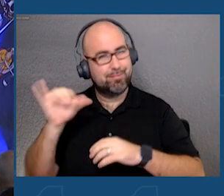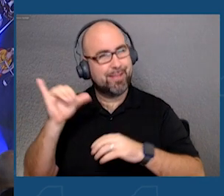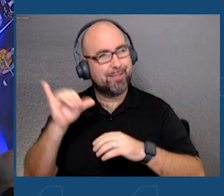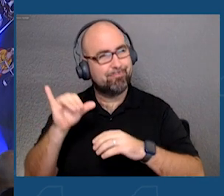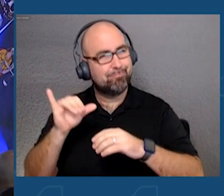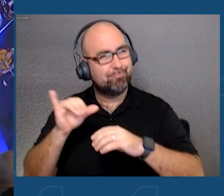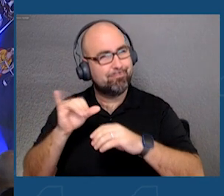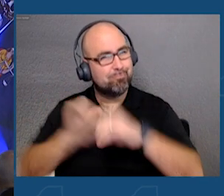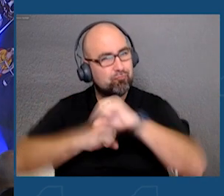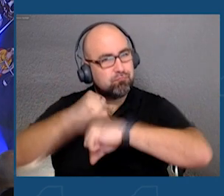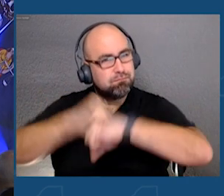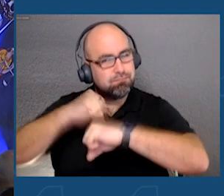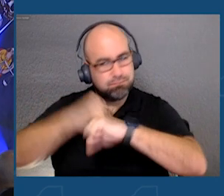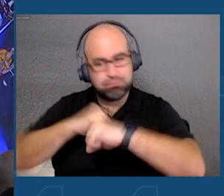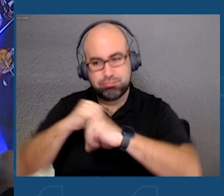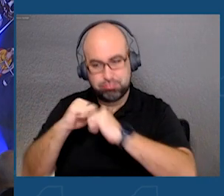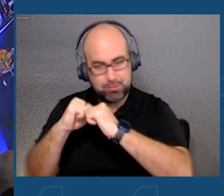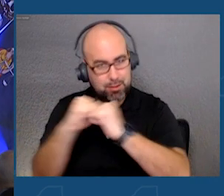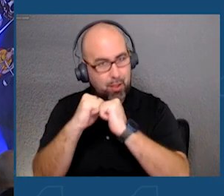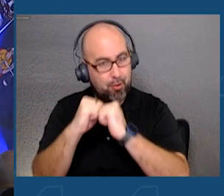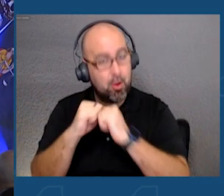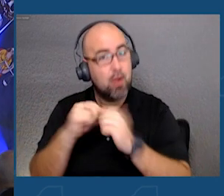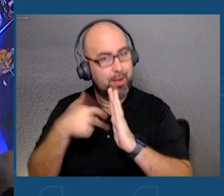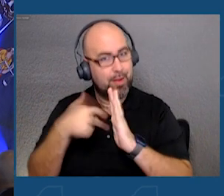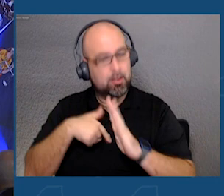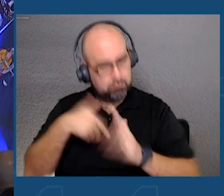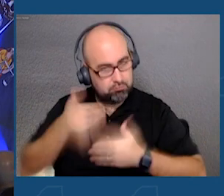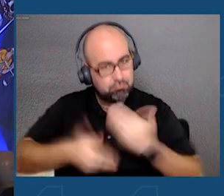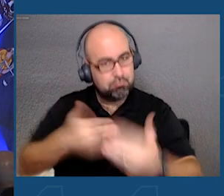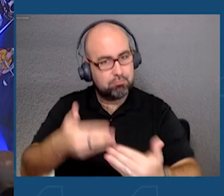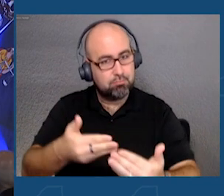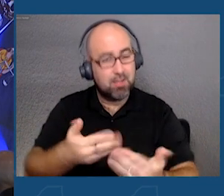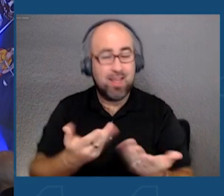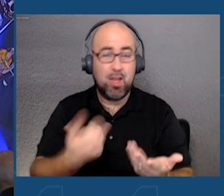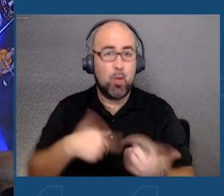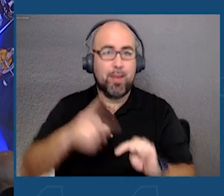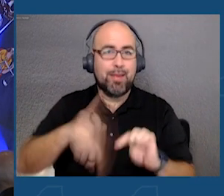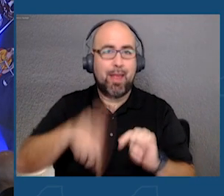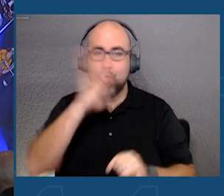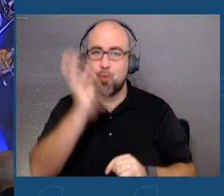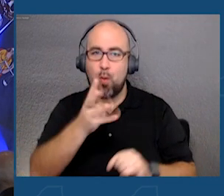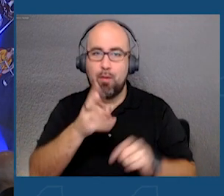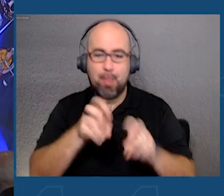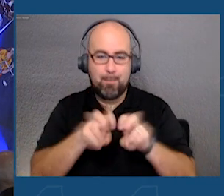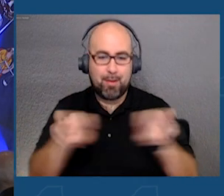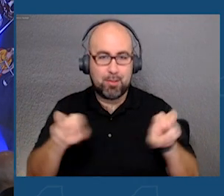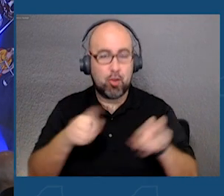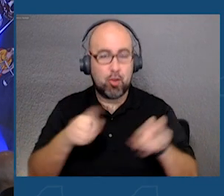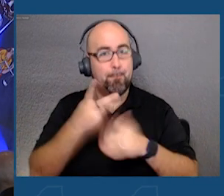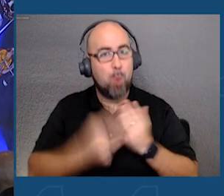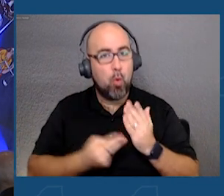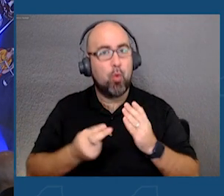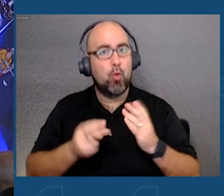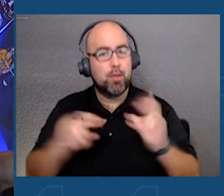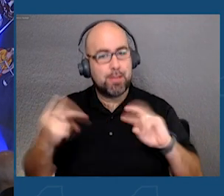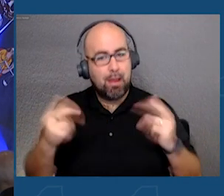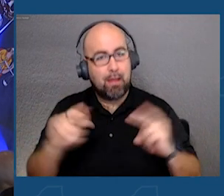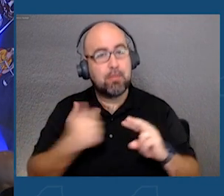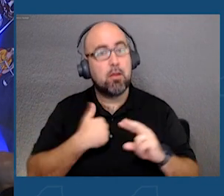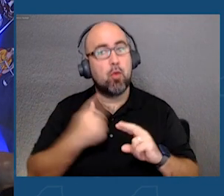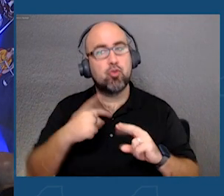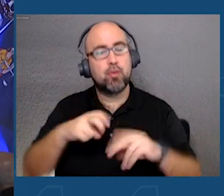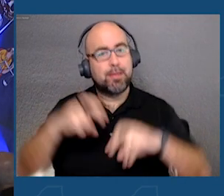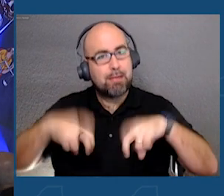this engine forward. And we cannot ignore the panelists on both sides, those who have sat down, spent hours going over